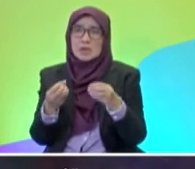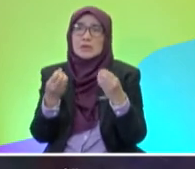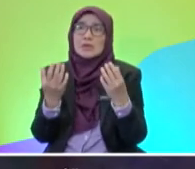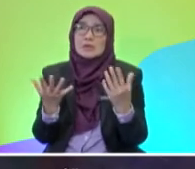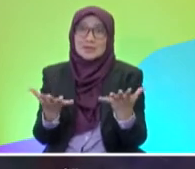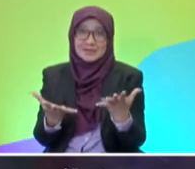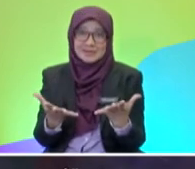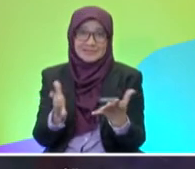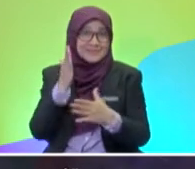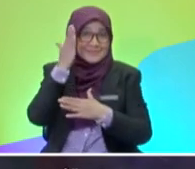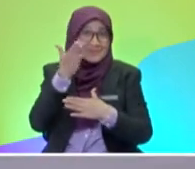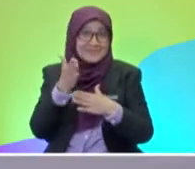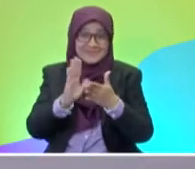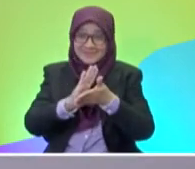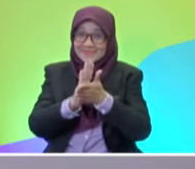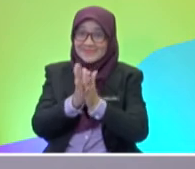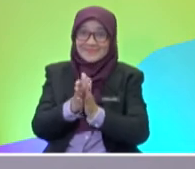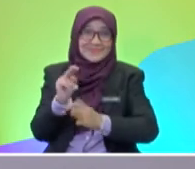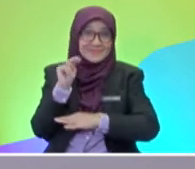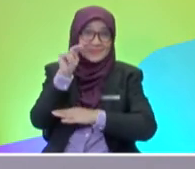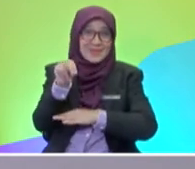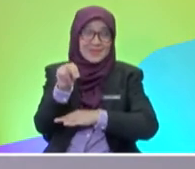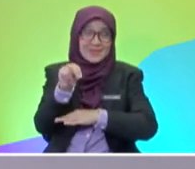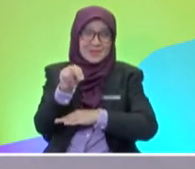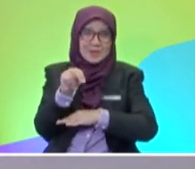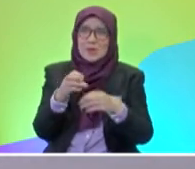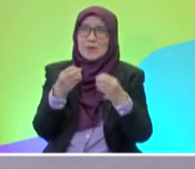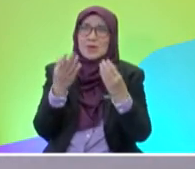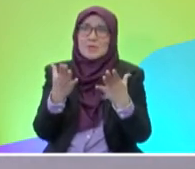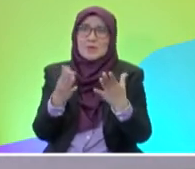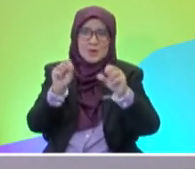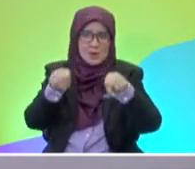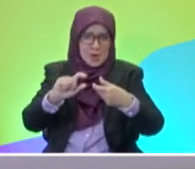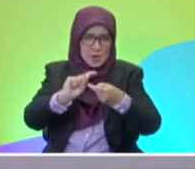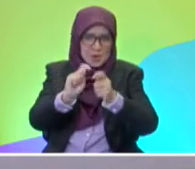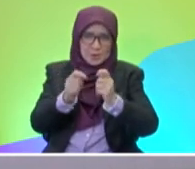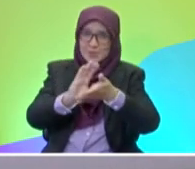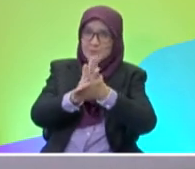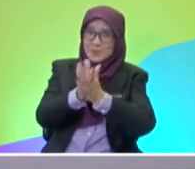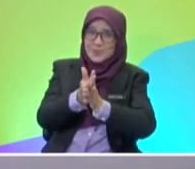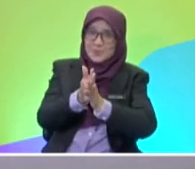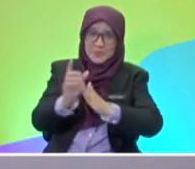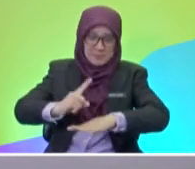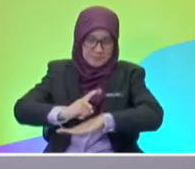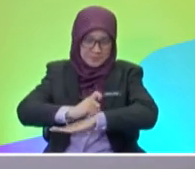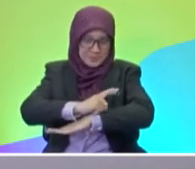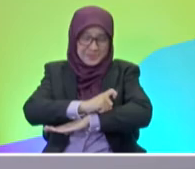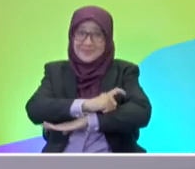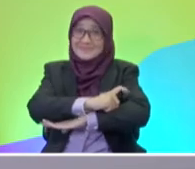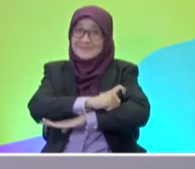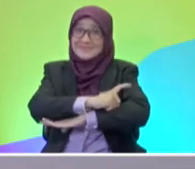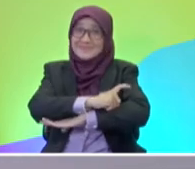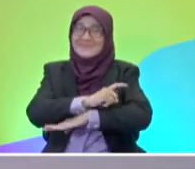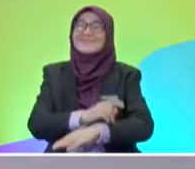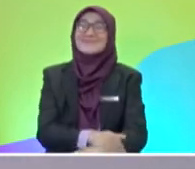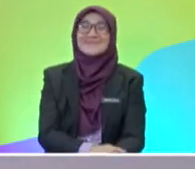we're just cutting straight lines. And how does that turn into a caterpillar? Okay, it's a secret. Oh no, Teacher Rahma is keeping